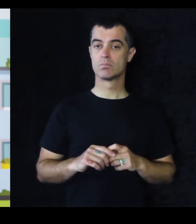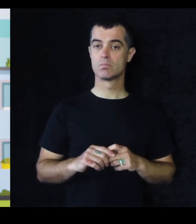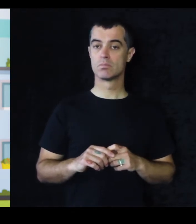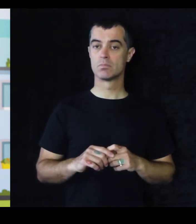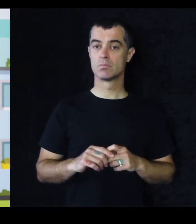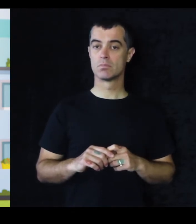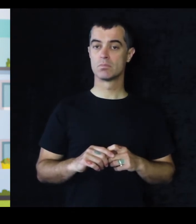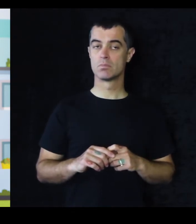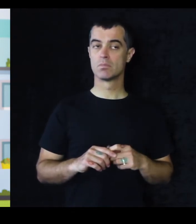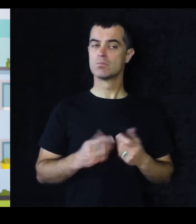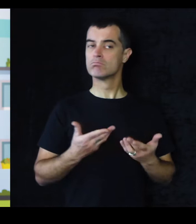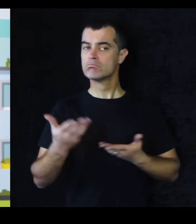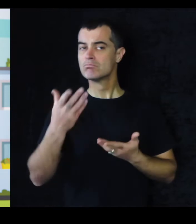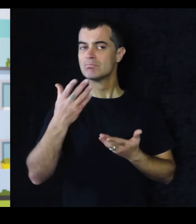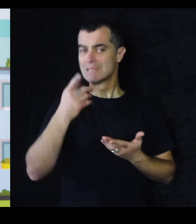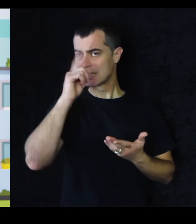and being able to discuss